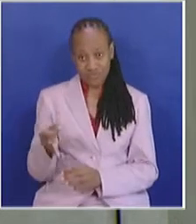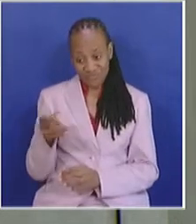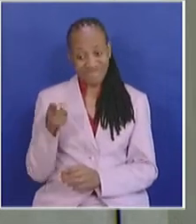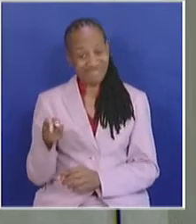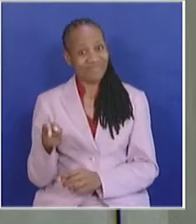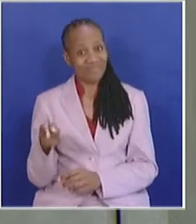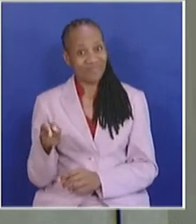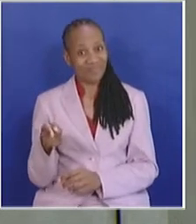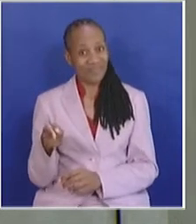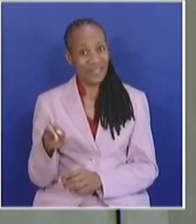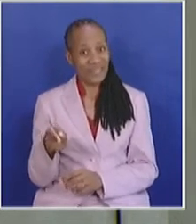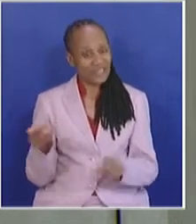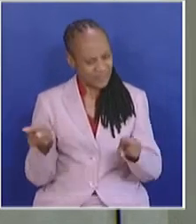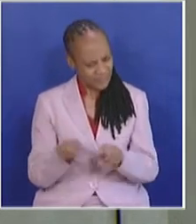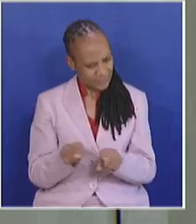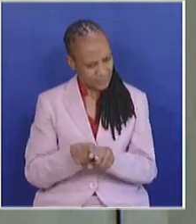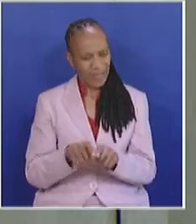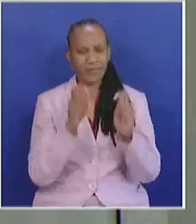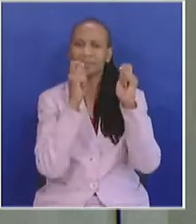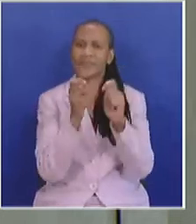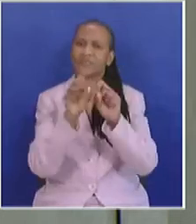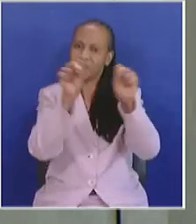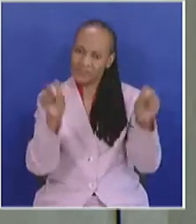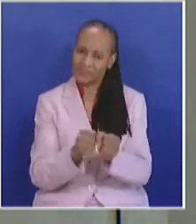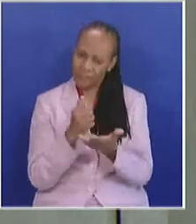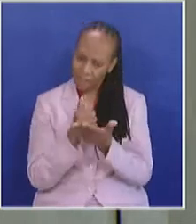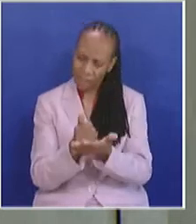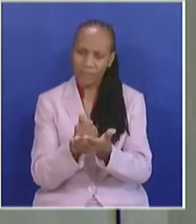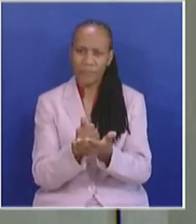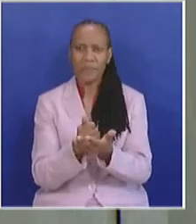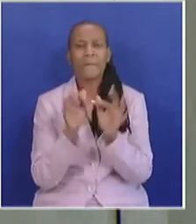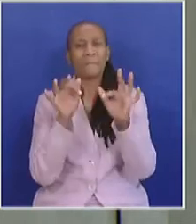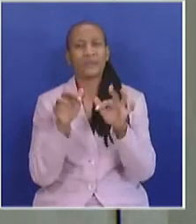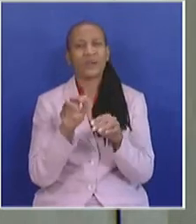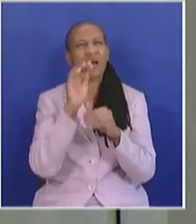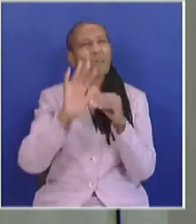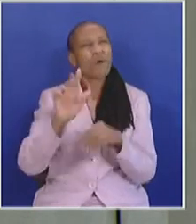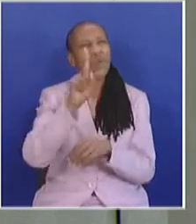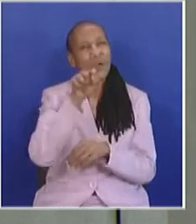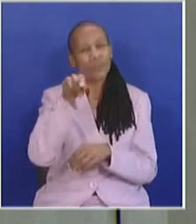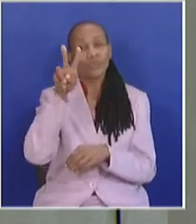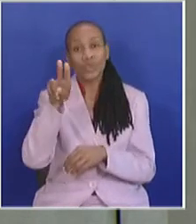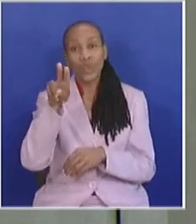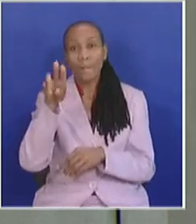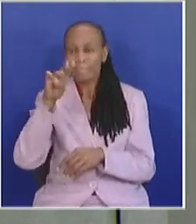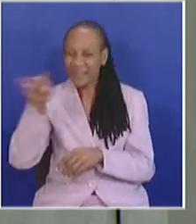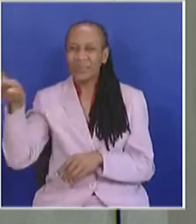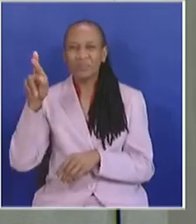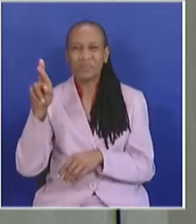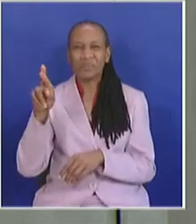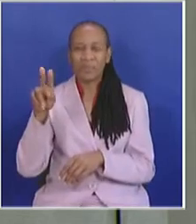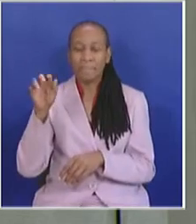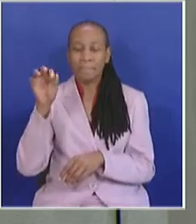to be the backbone of the country's public transport system, carrying more than 1.2 million commuters daily